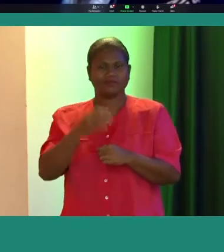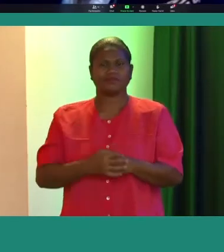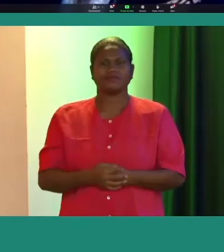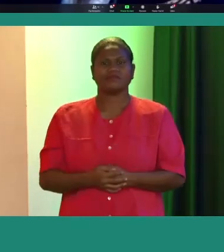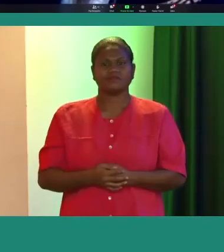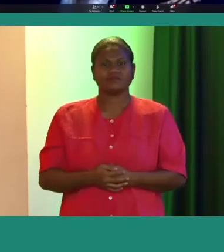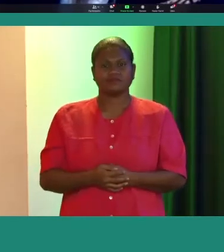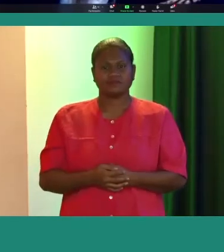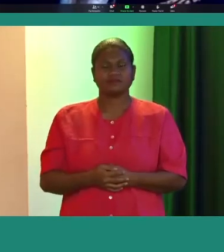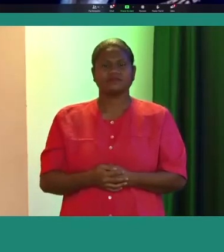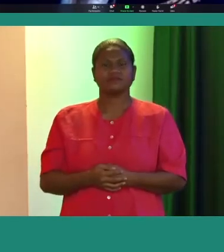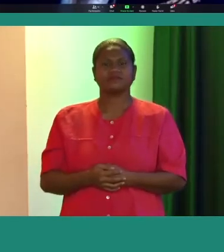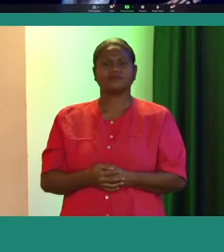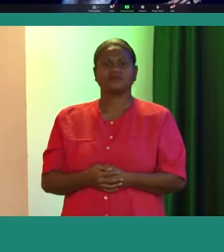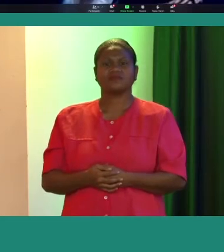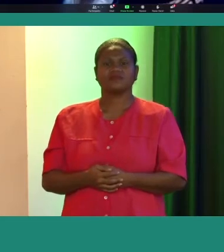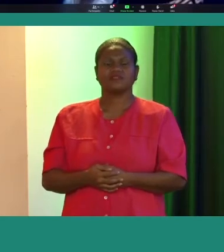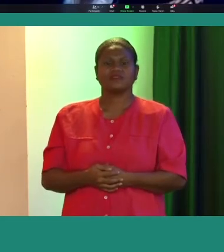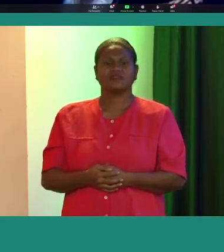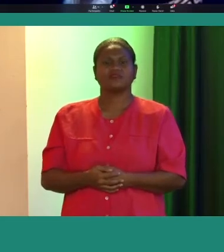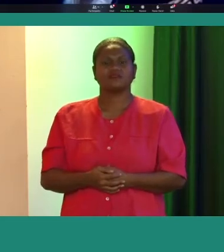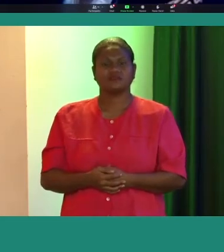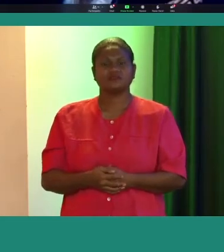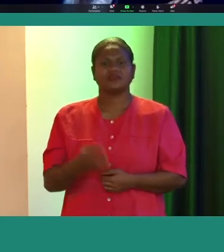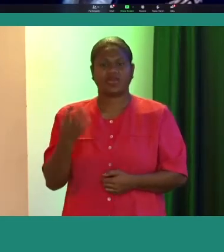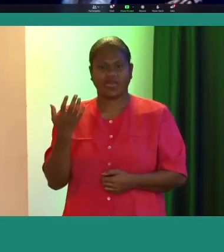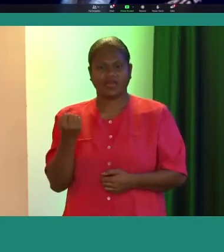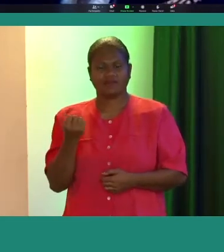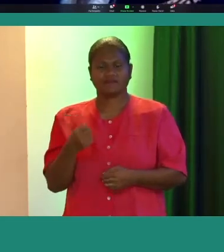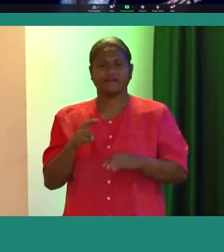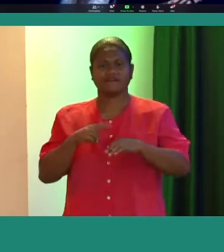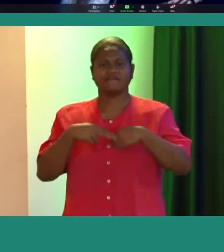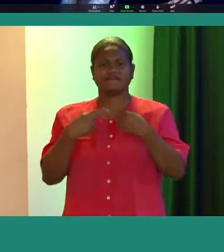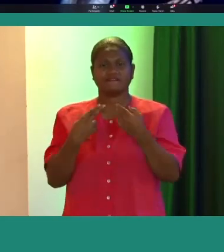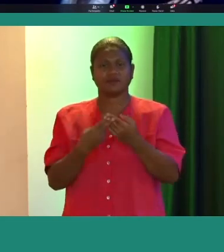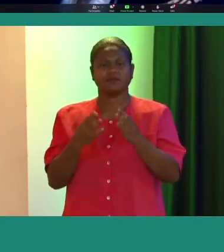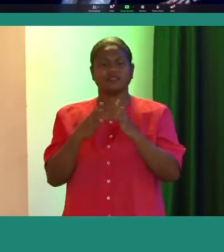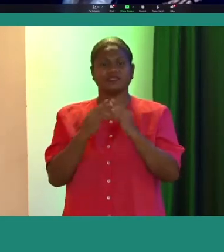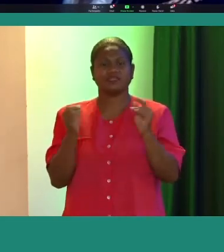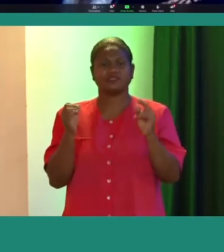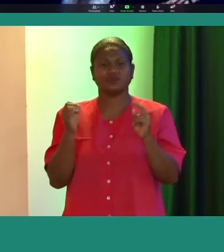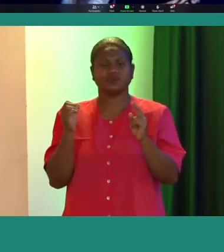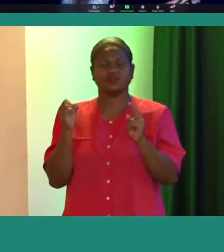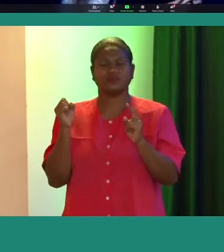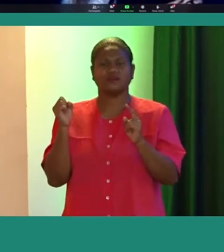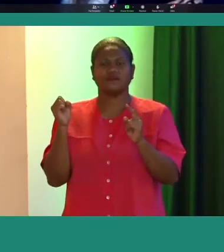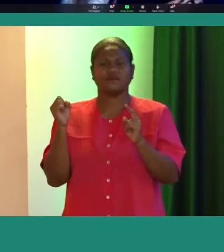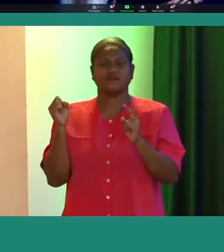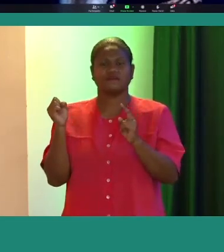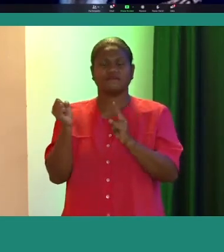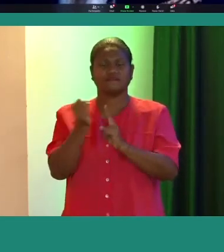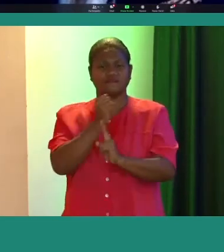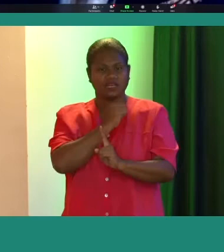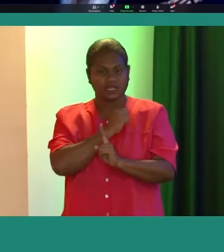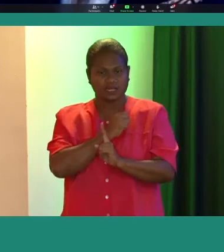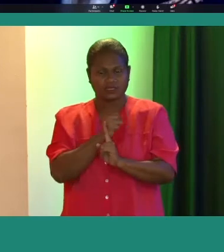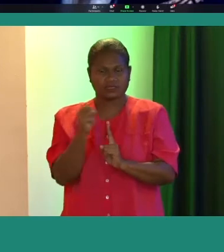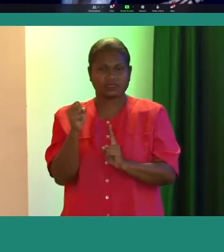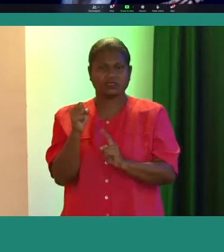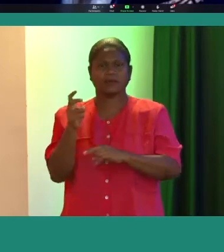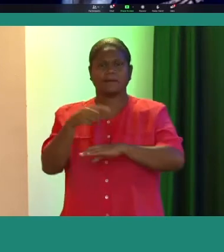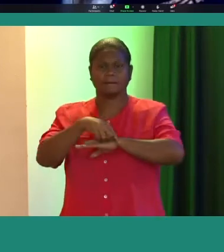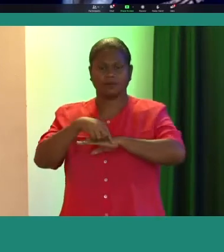around diversity. So they've got a family and sexual violence policy that they're trying to implement, an anti-sexual harassment policy they're trying